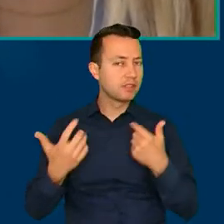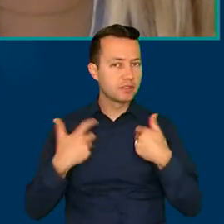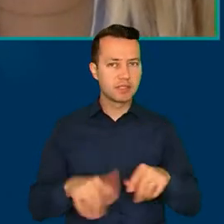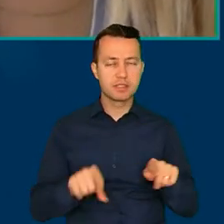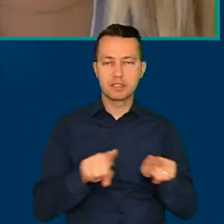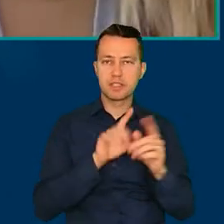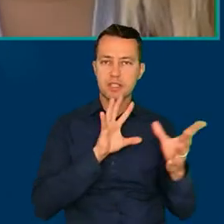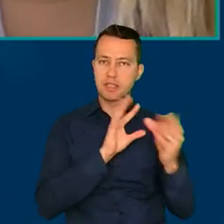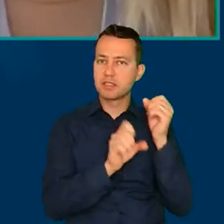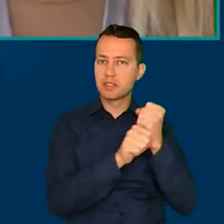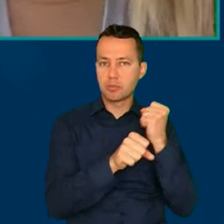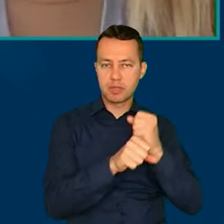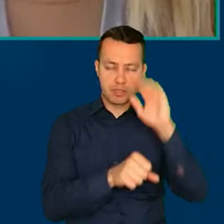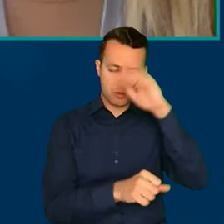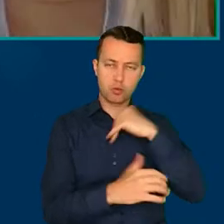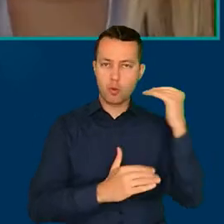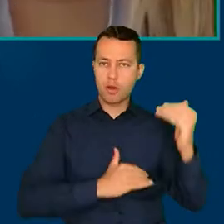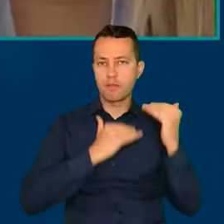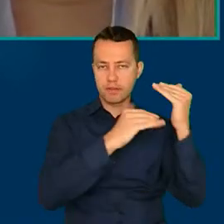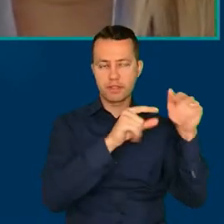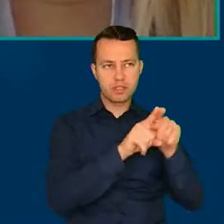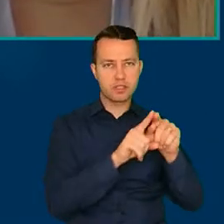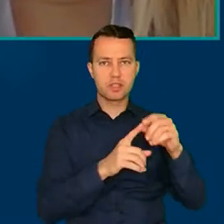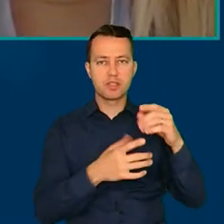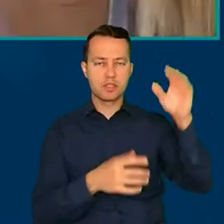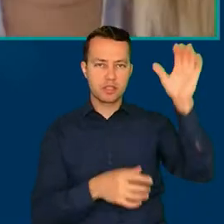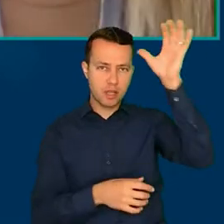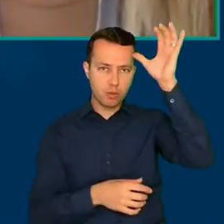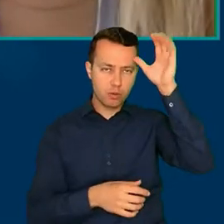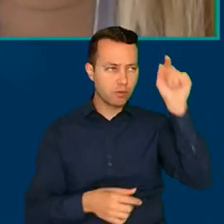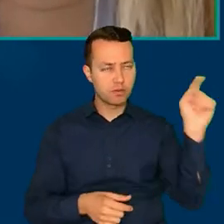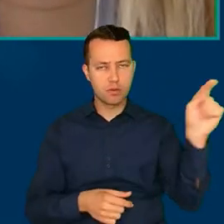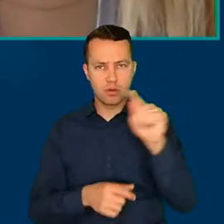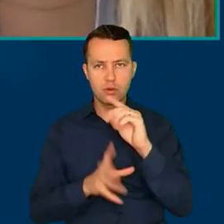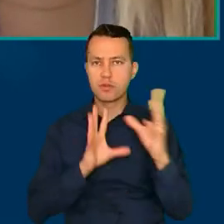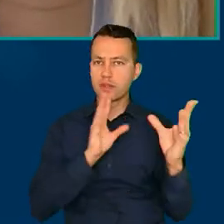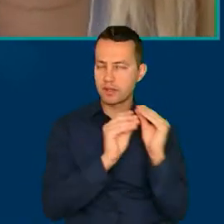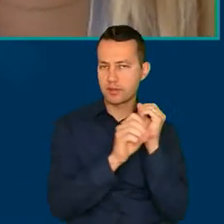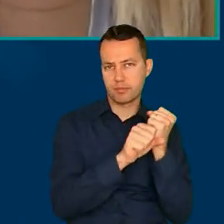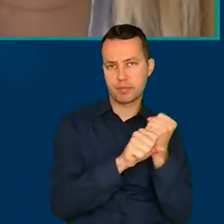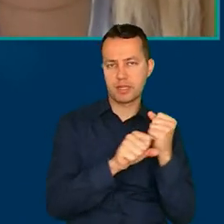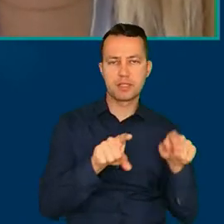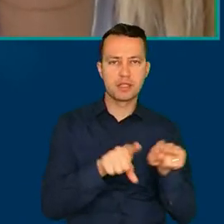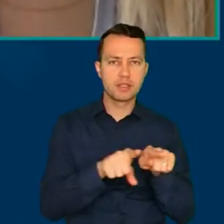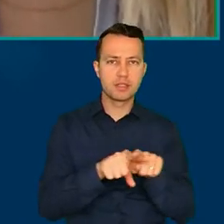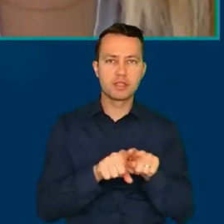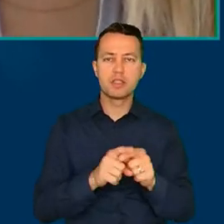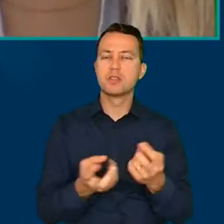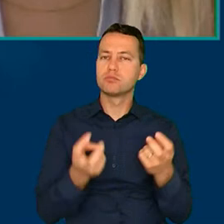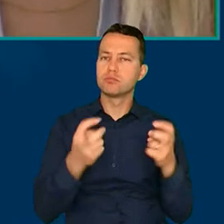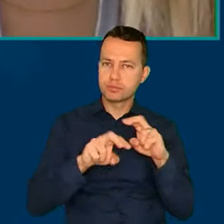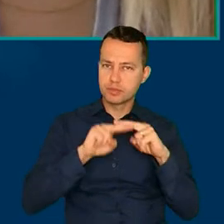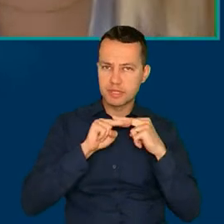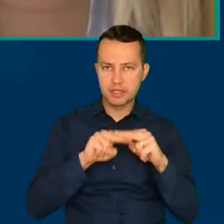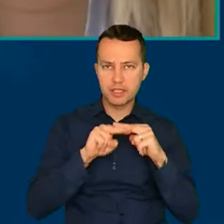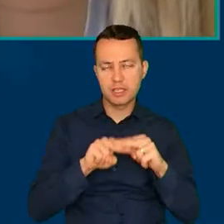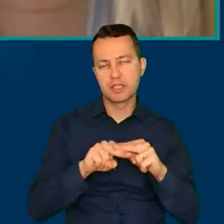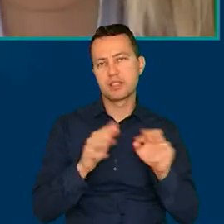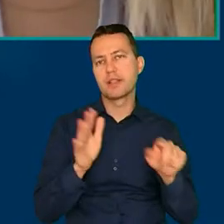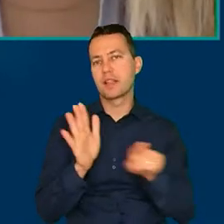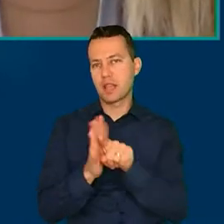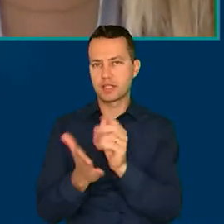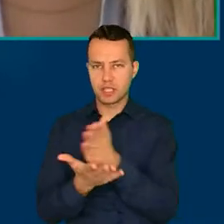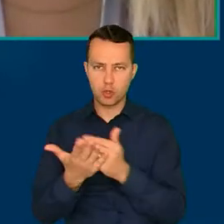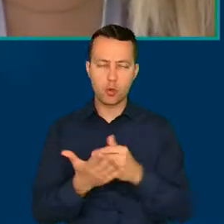sector tools. And increasingly, it's been now about 10 years that we've had our minerals